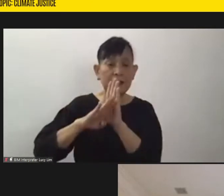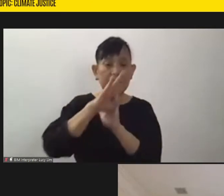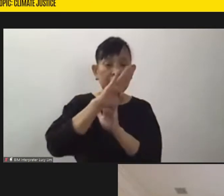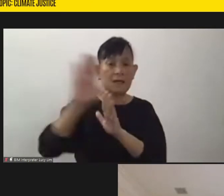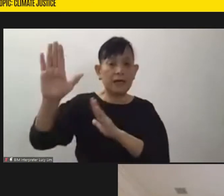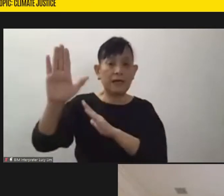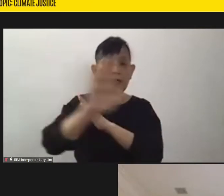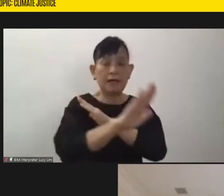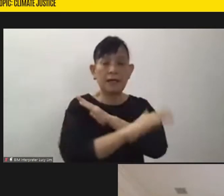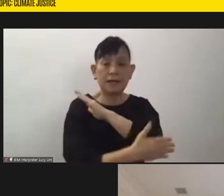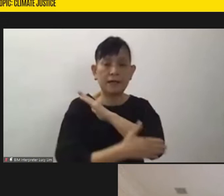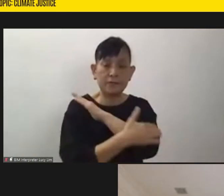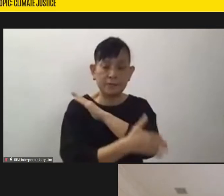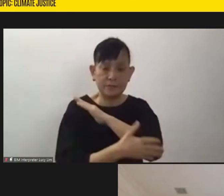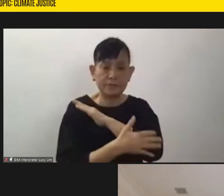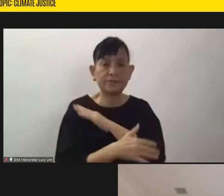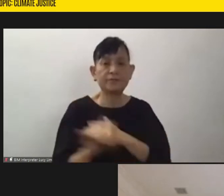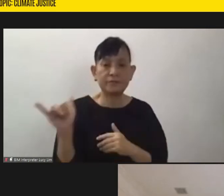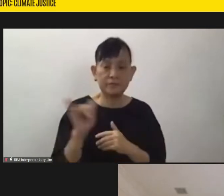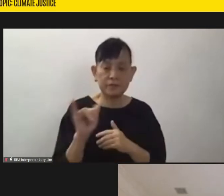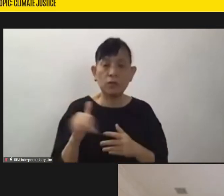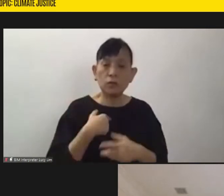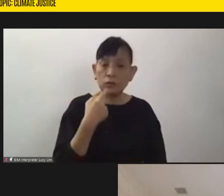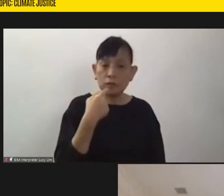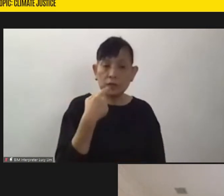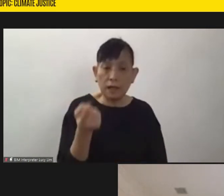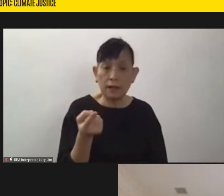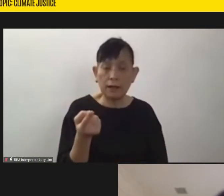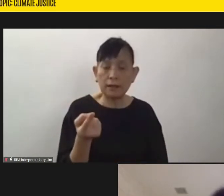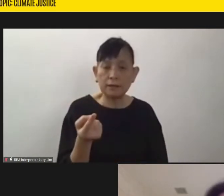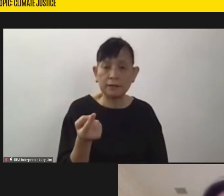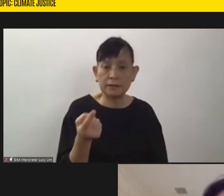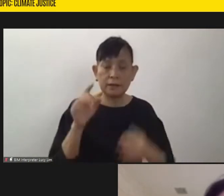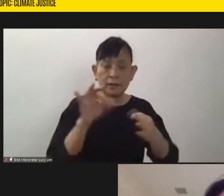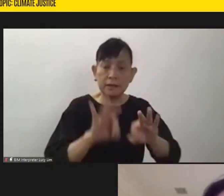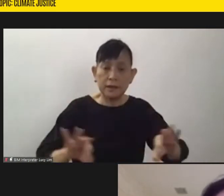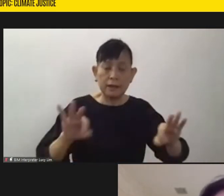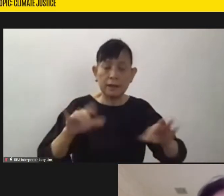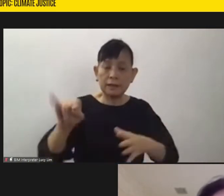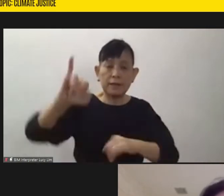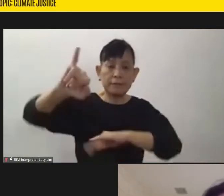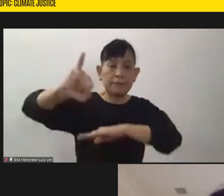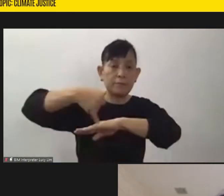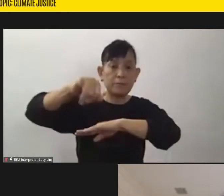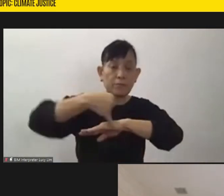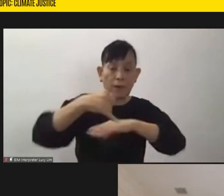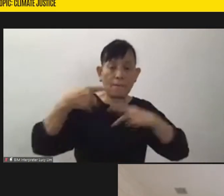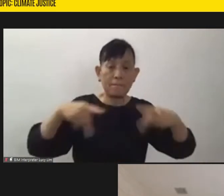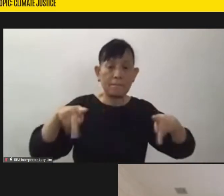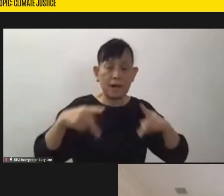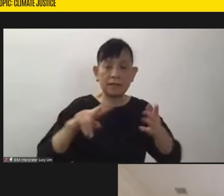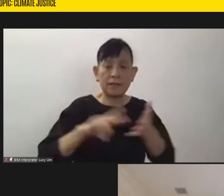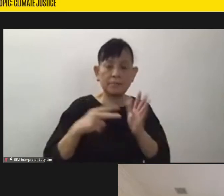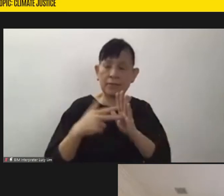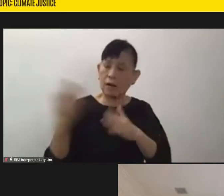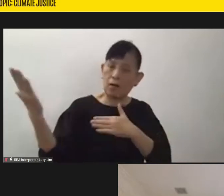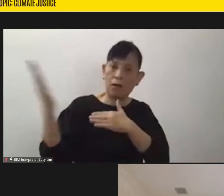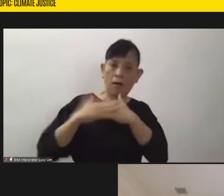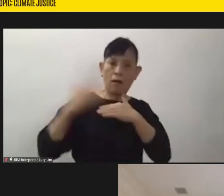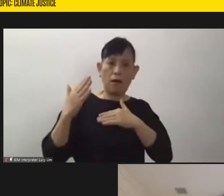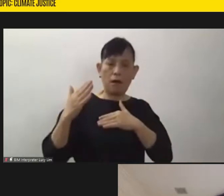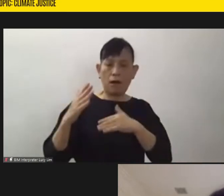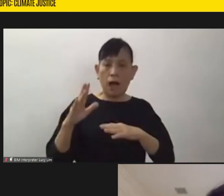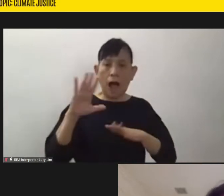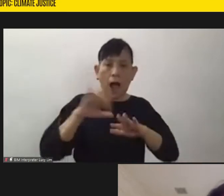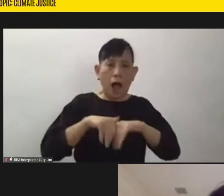the reports to governments, we also want to tell that this imported plastic waste trade is a wake-up call that no country should be